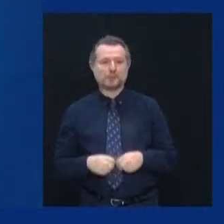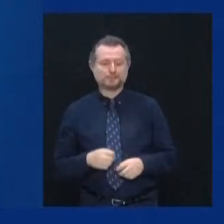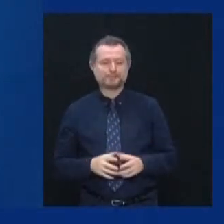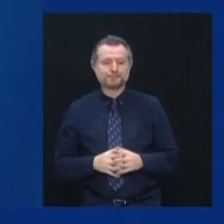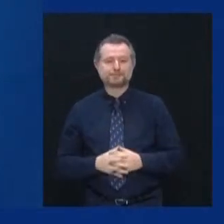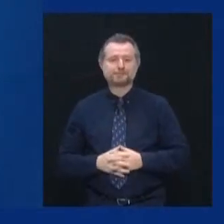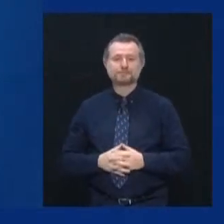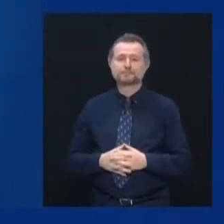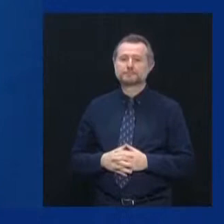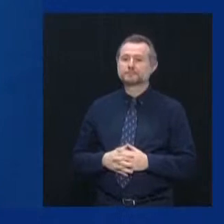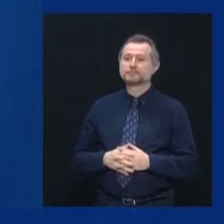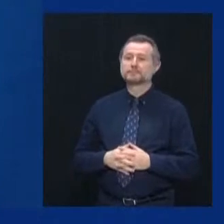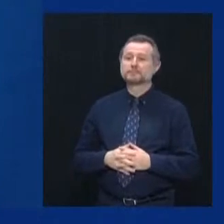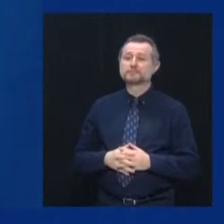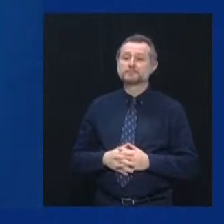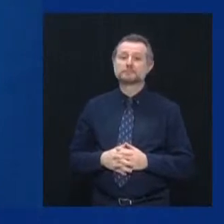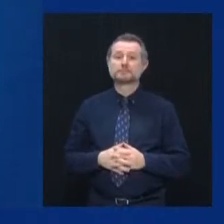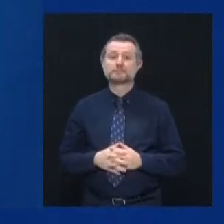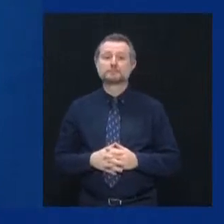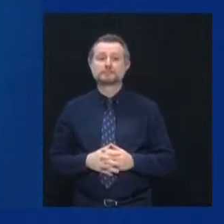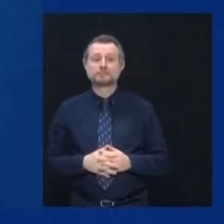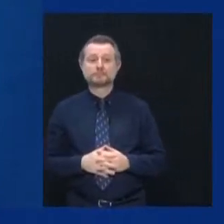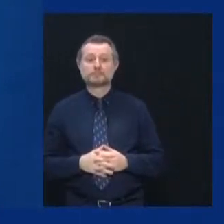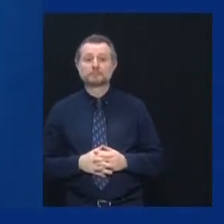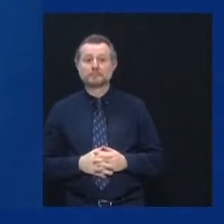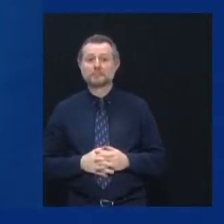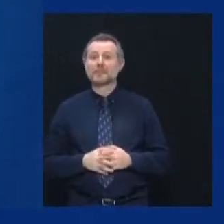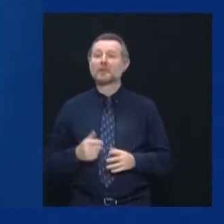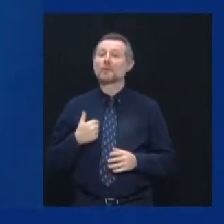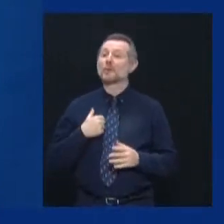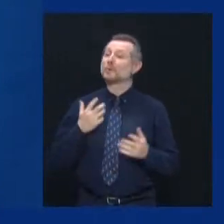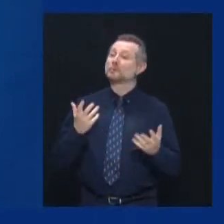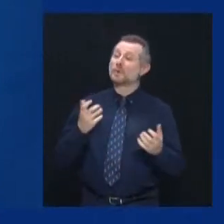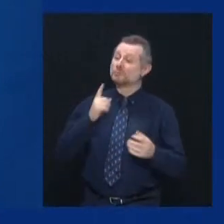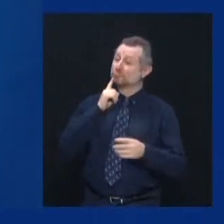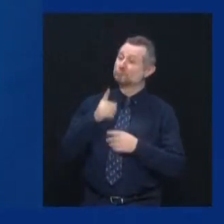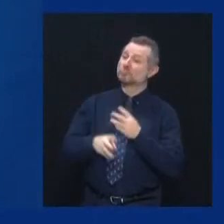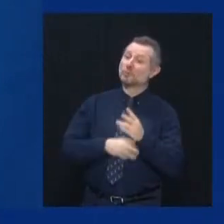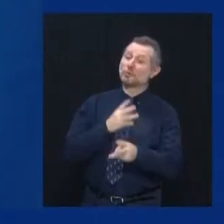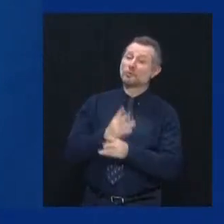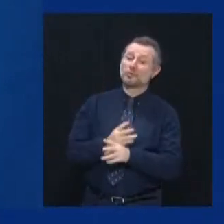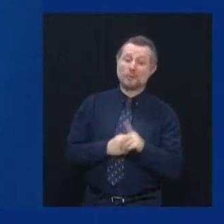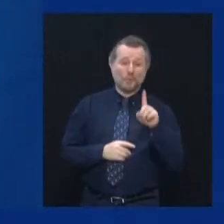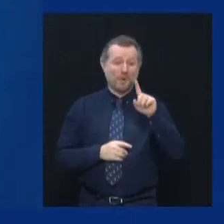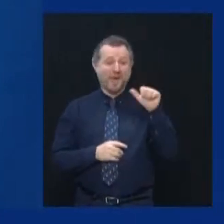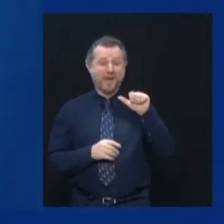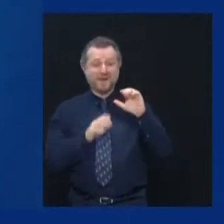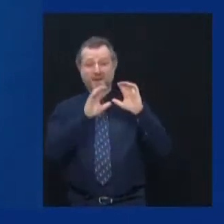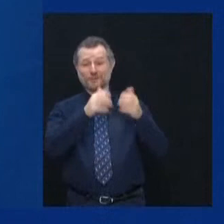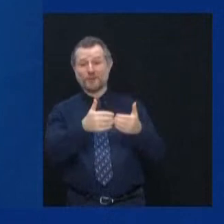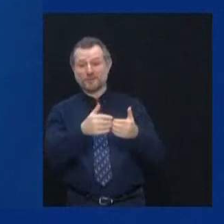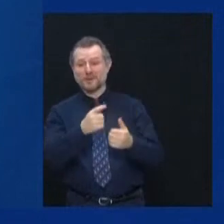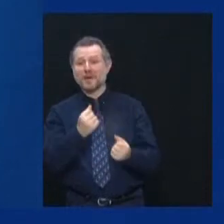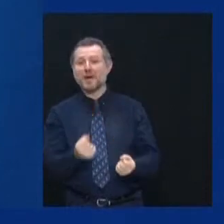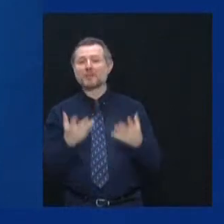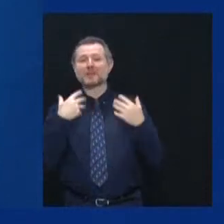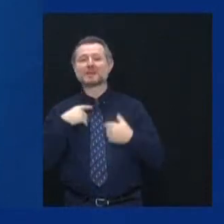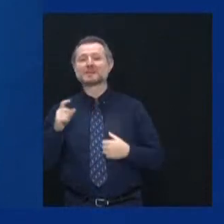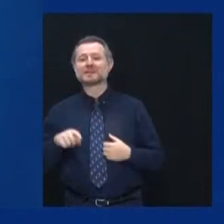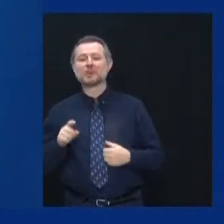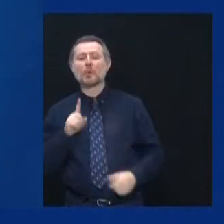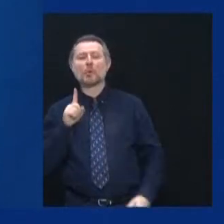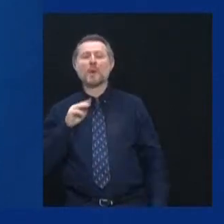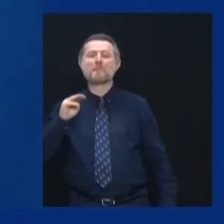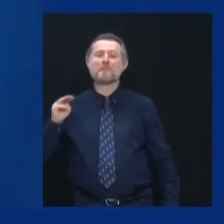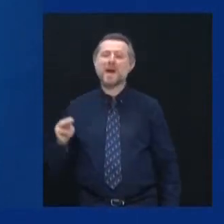reality. It's a good line. To finish 1A, we need 1 million doses.